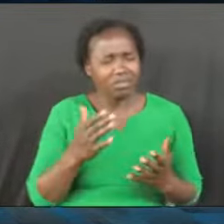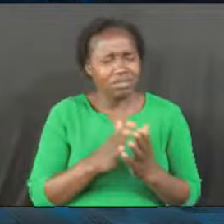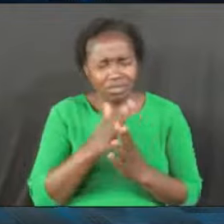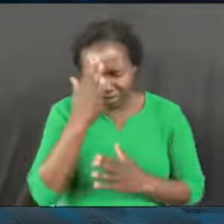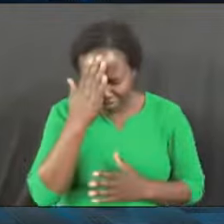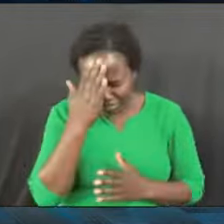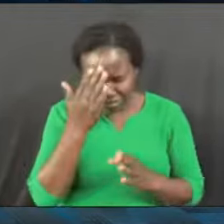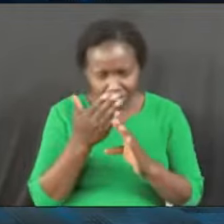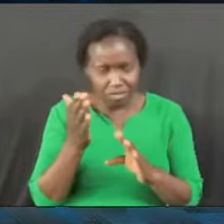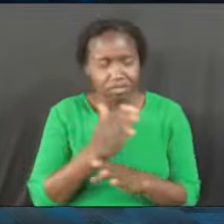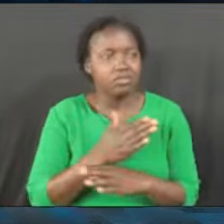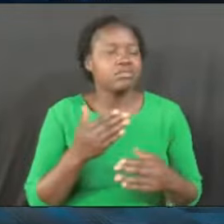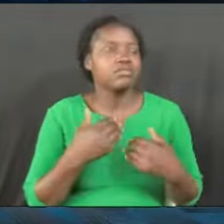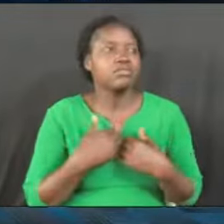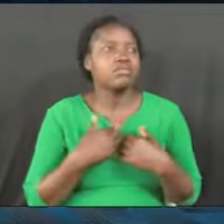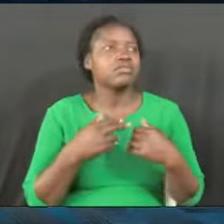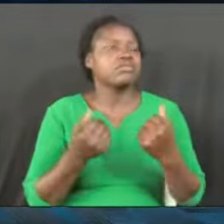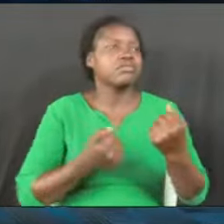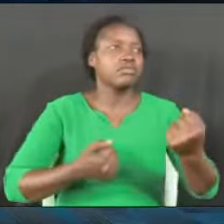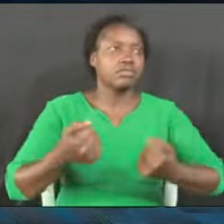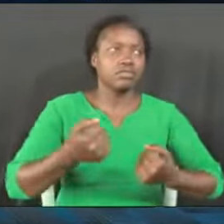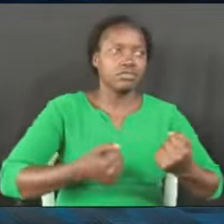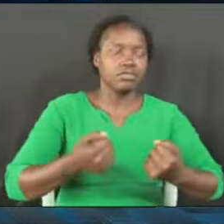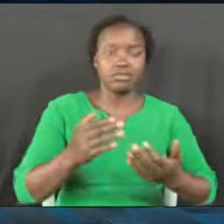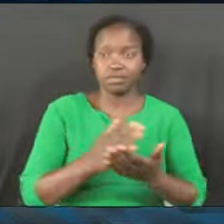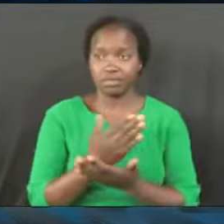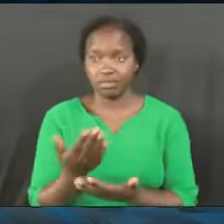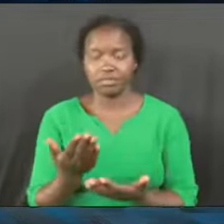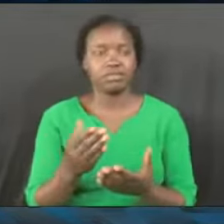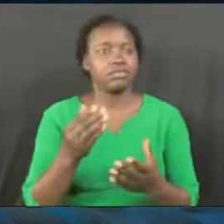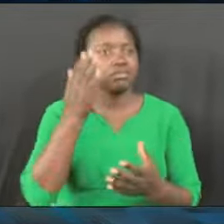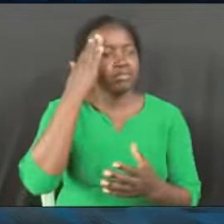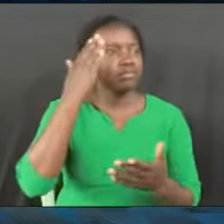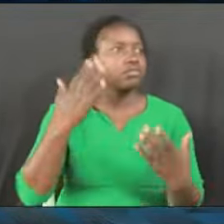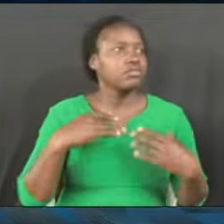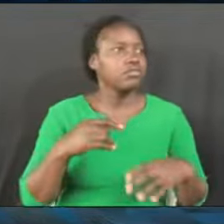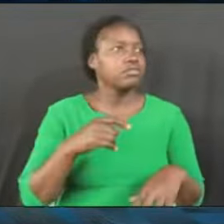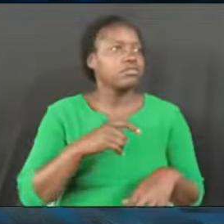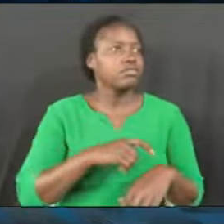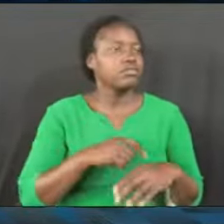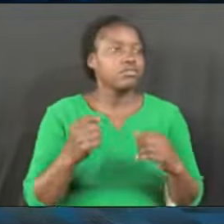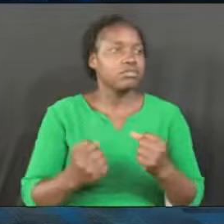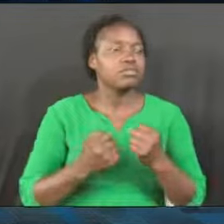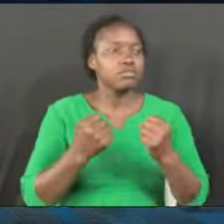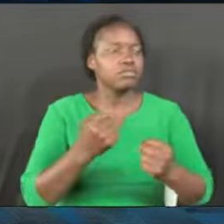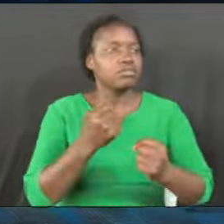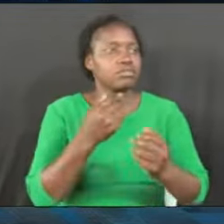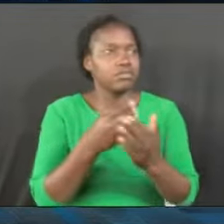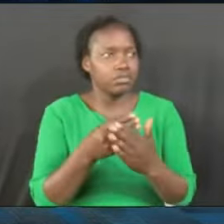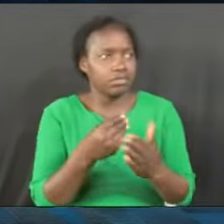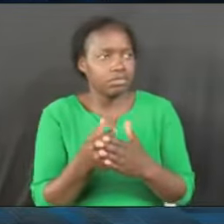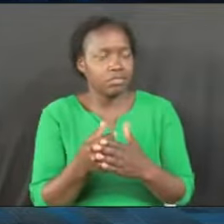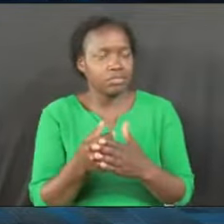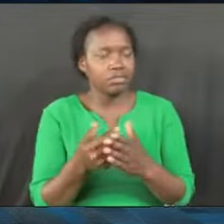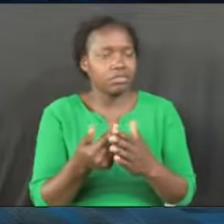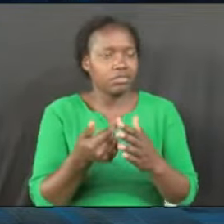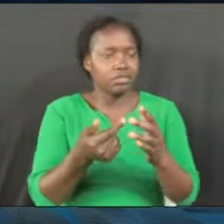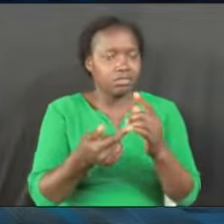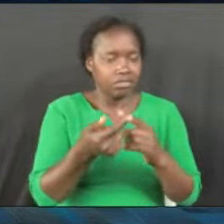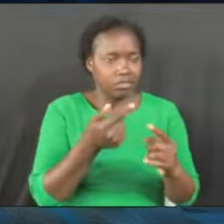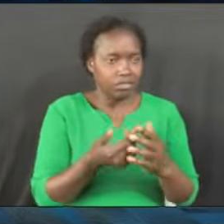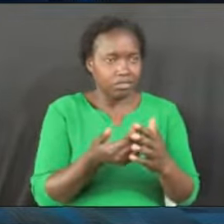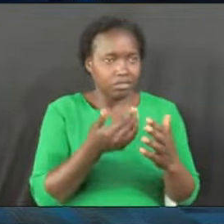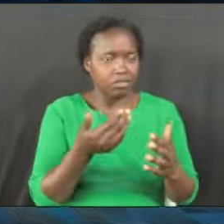vehicle. I know people that were nice and kind before they lived in a certain